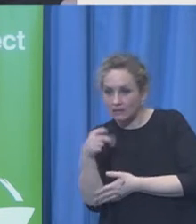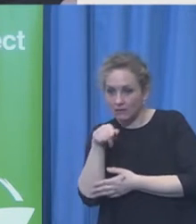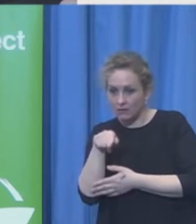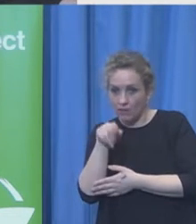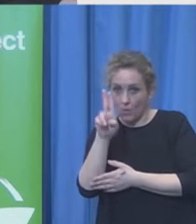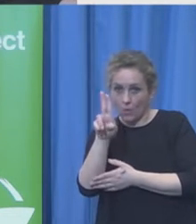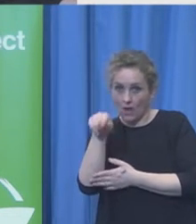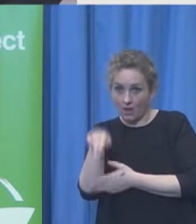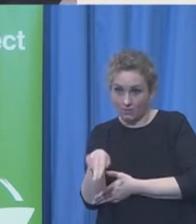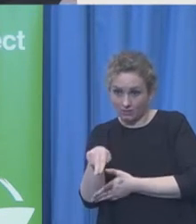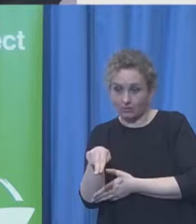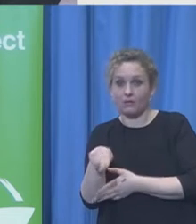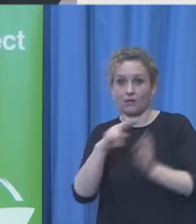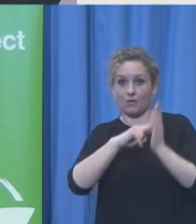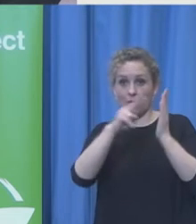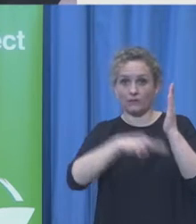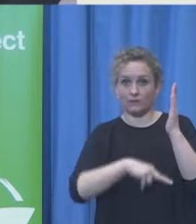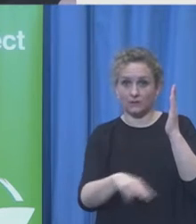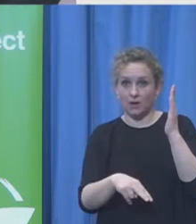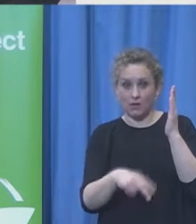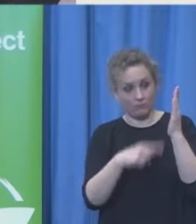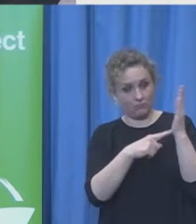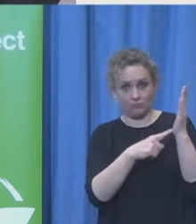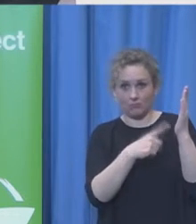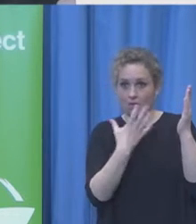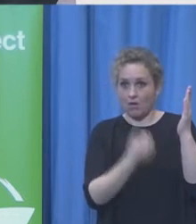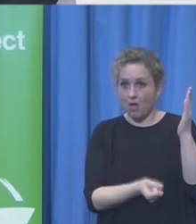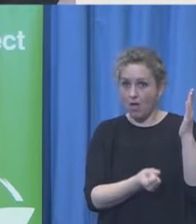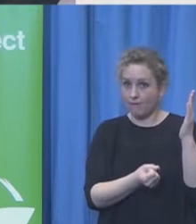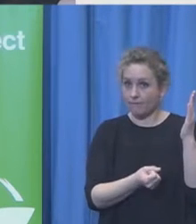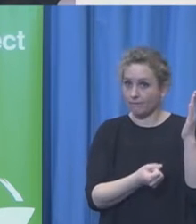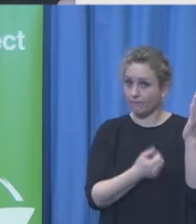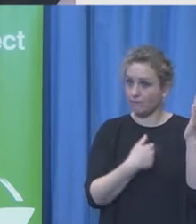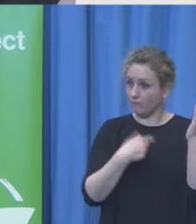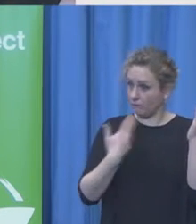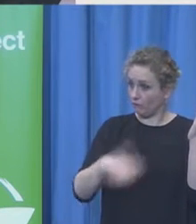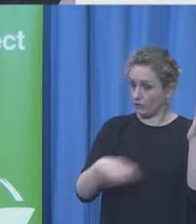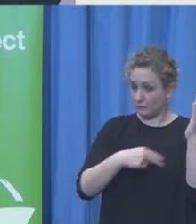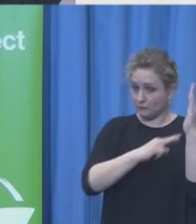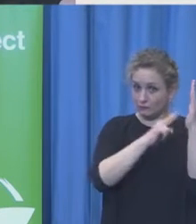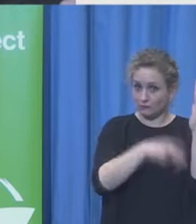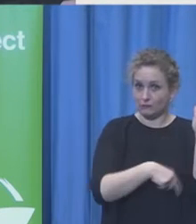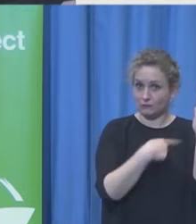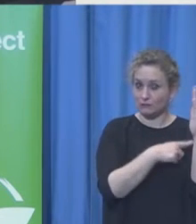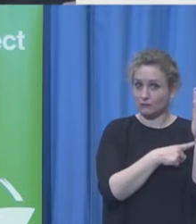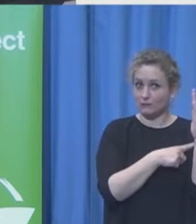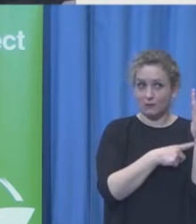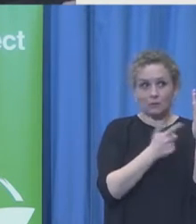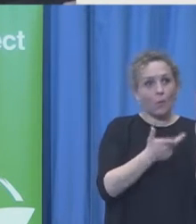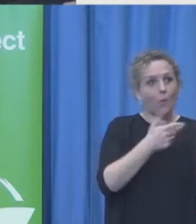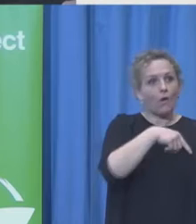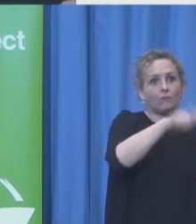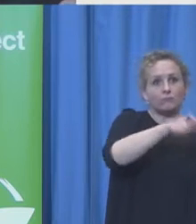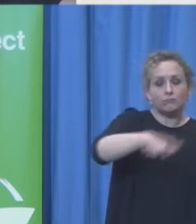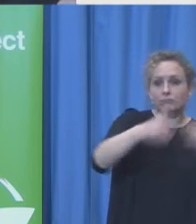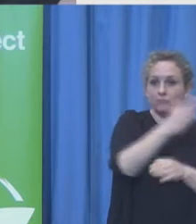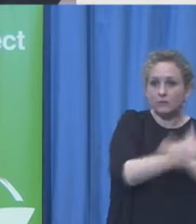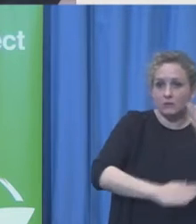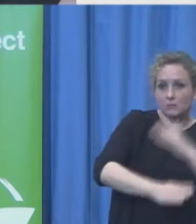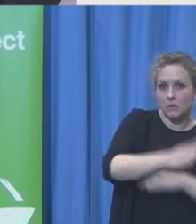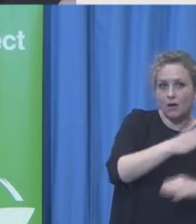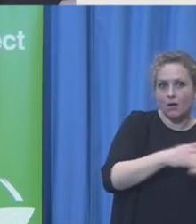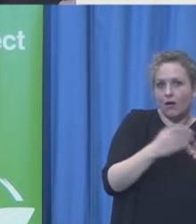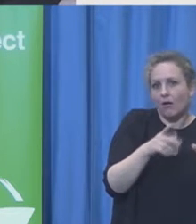that Ireland effectively has signed up to all international understandings when it comes